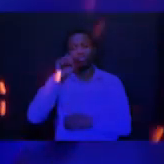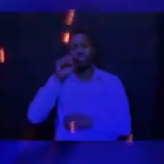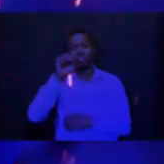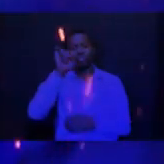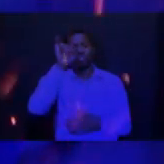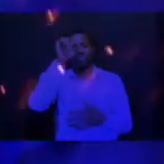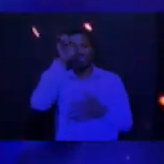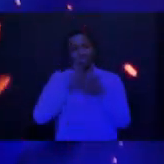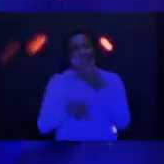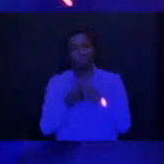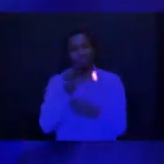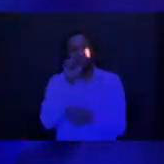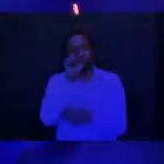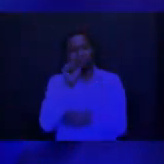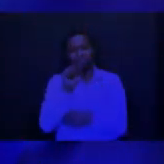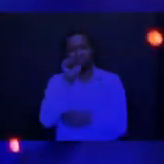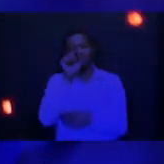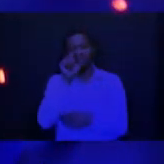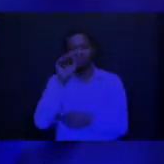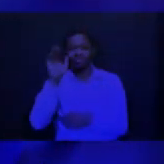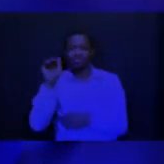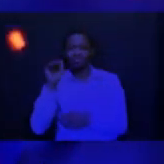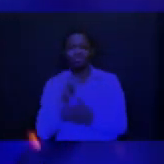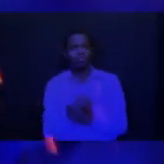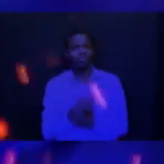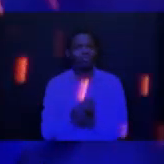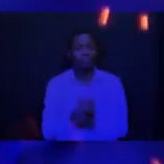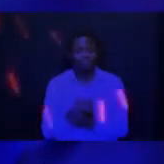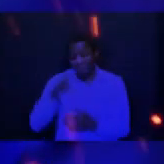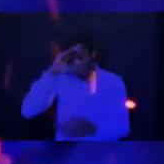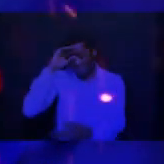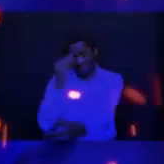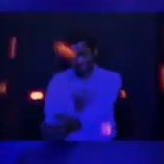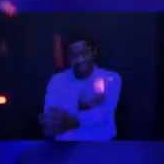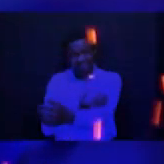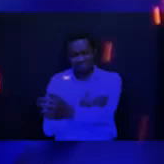The Son is the image of the invisible God.